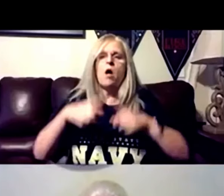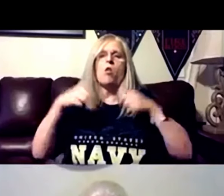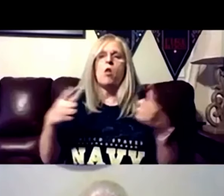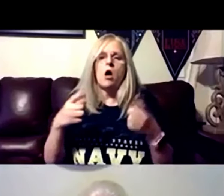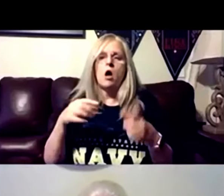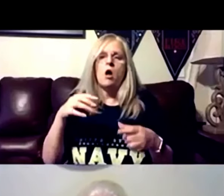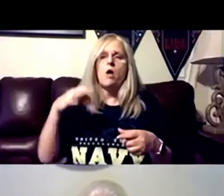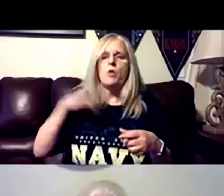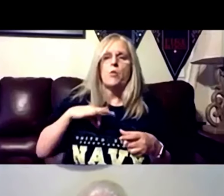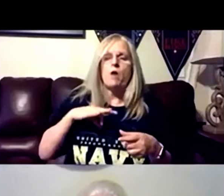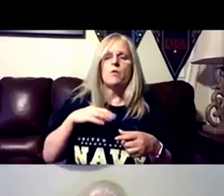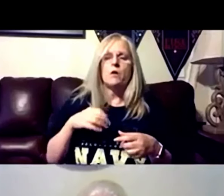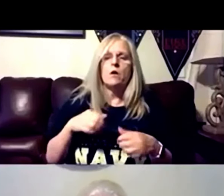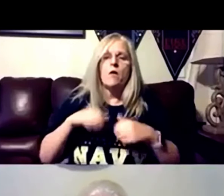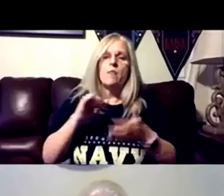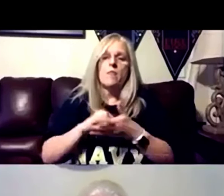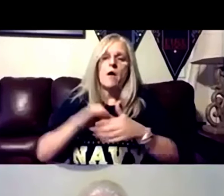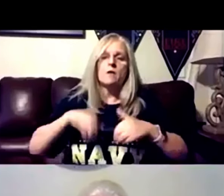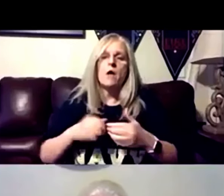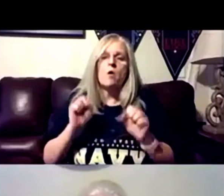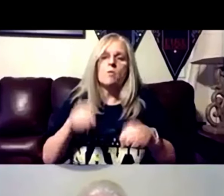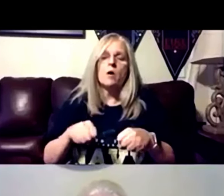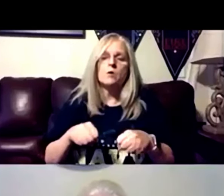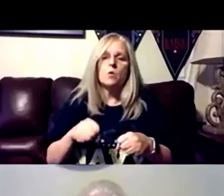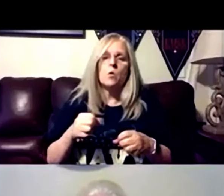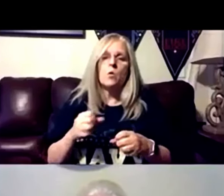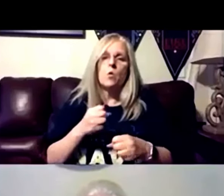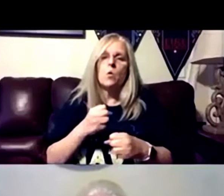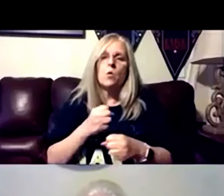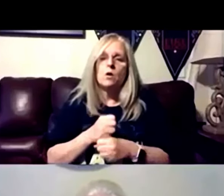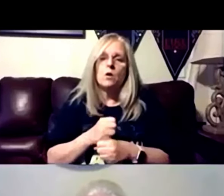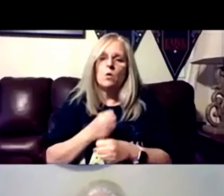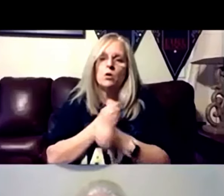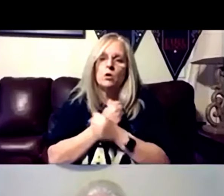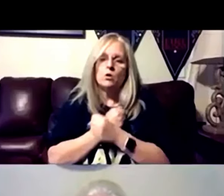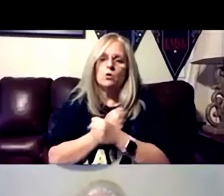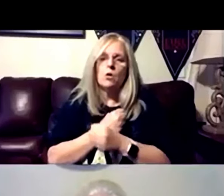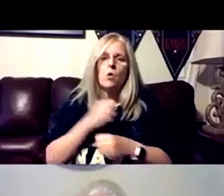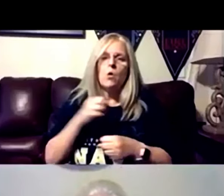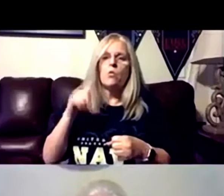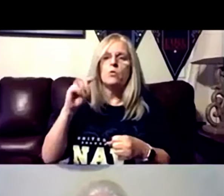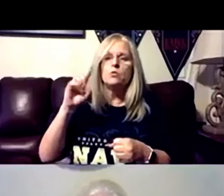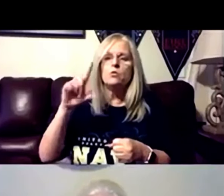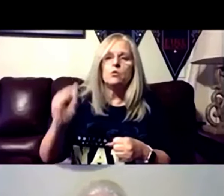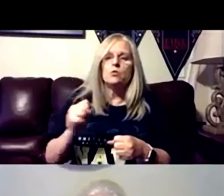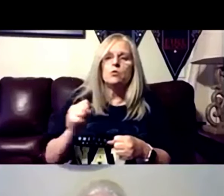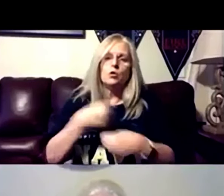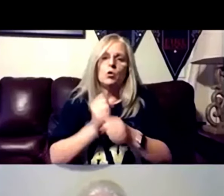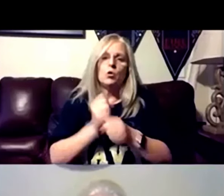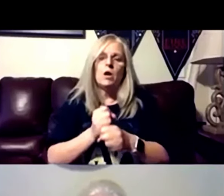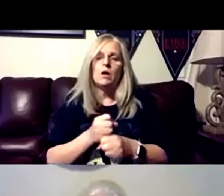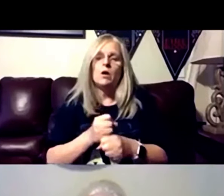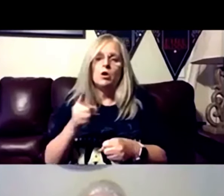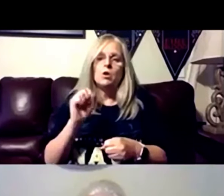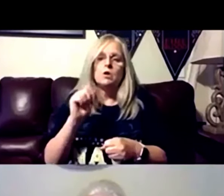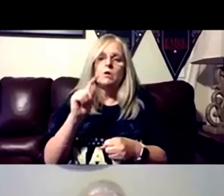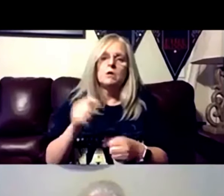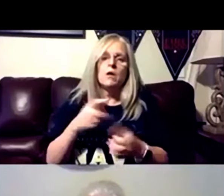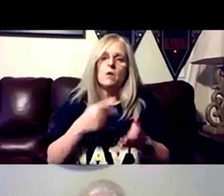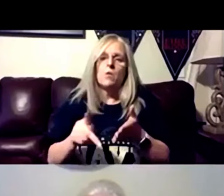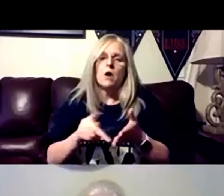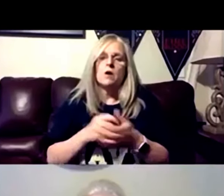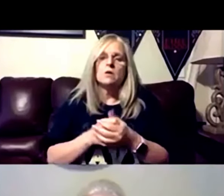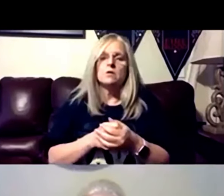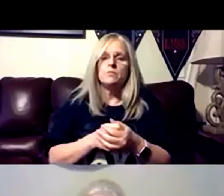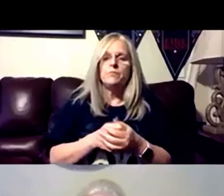how it's possible, right? When you control the products, the tools, you've created it, you can set the price, you can set the profit margin, you